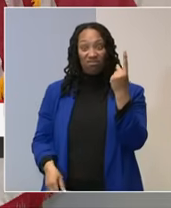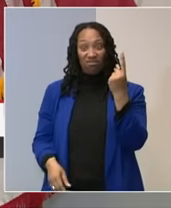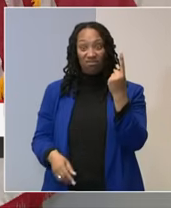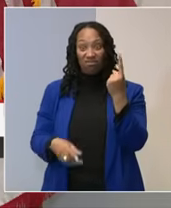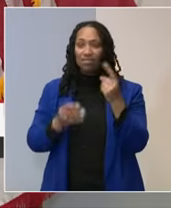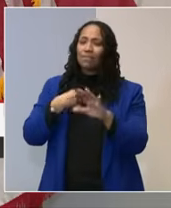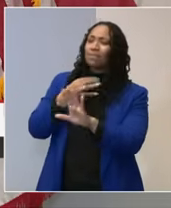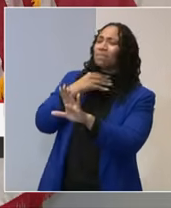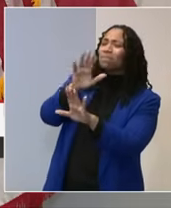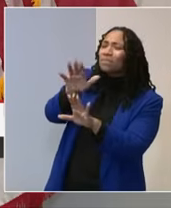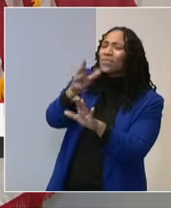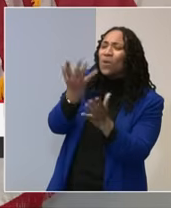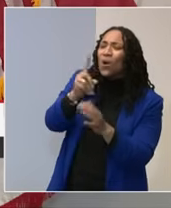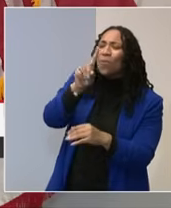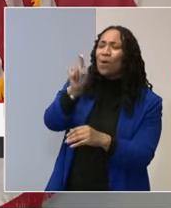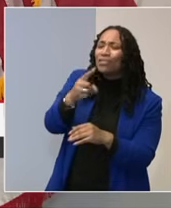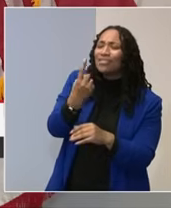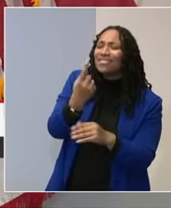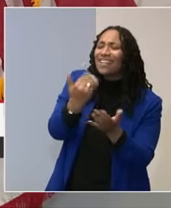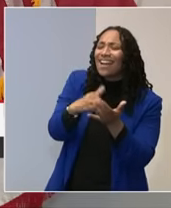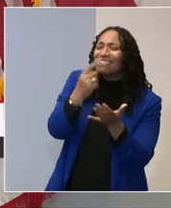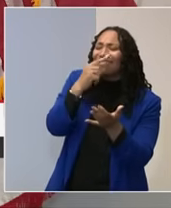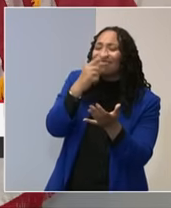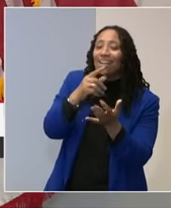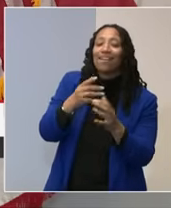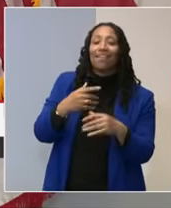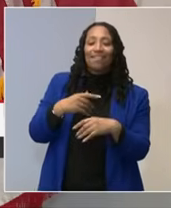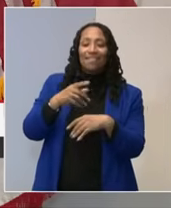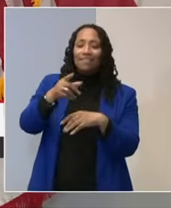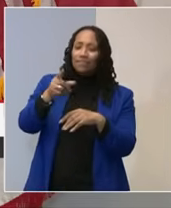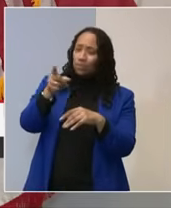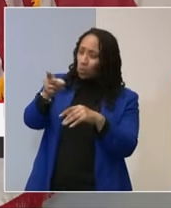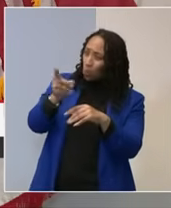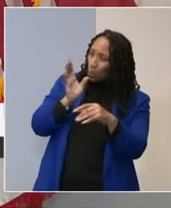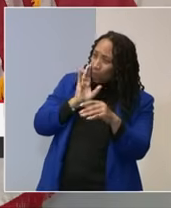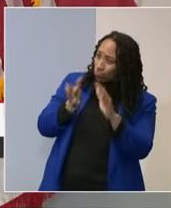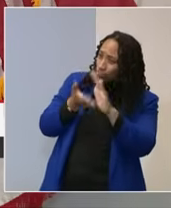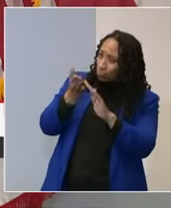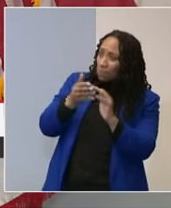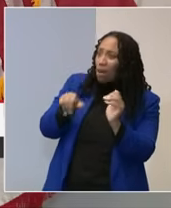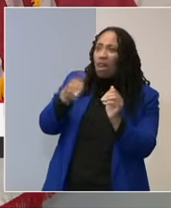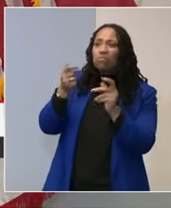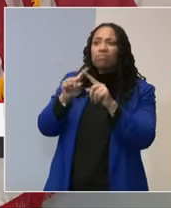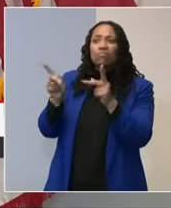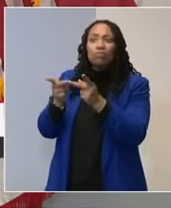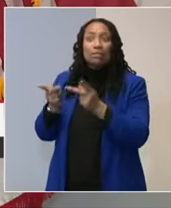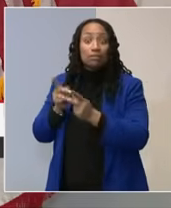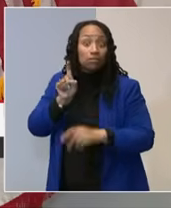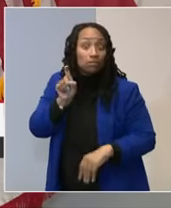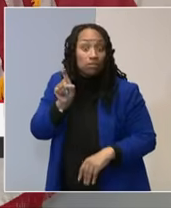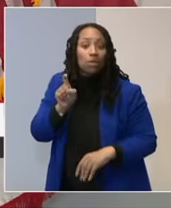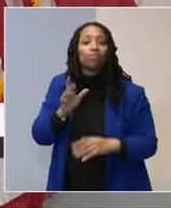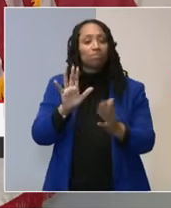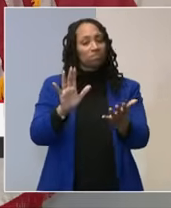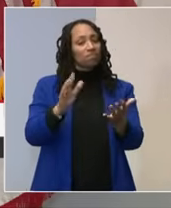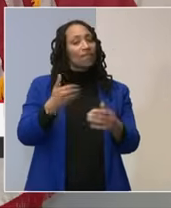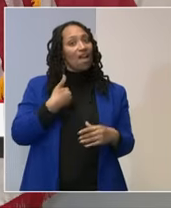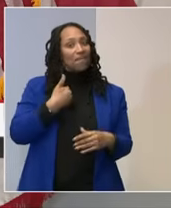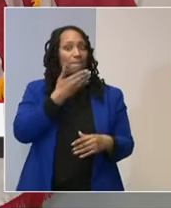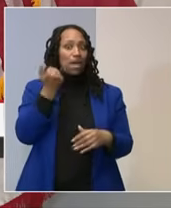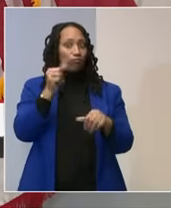I have the best job in Washington. I'm the mayor of my hometown, so I'll leave it at that. Now, if we become a state, maybe I'll come back and run for